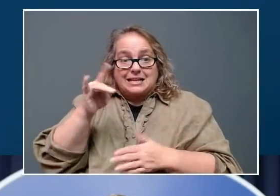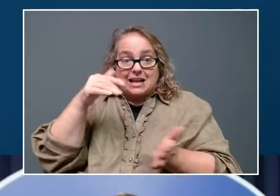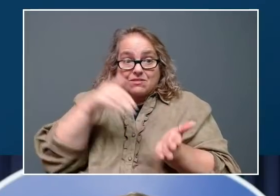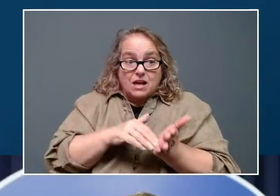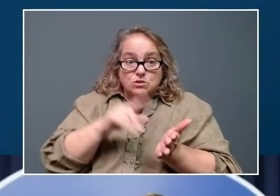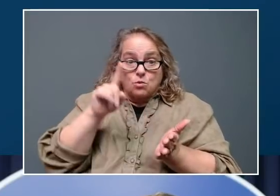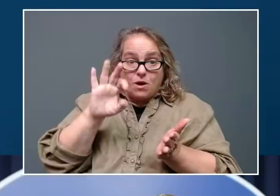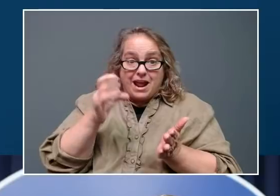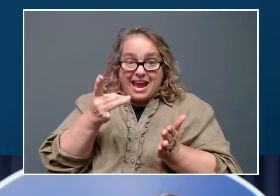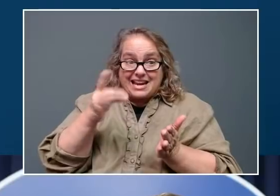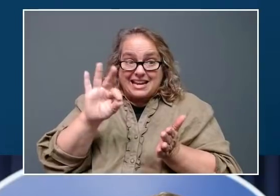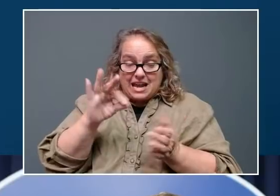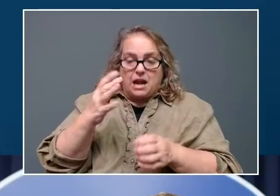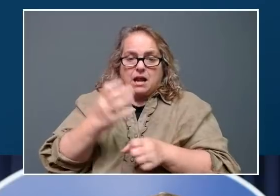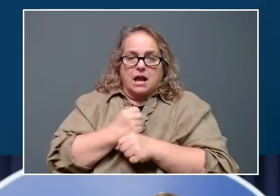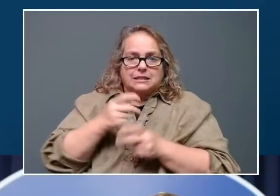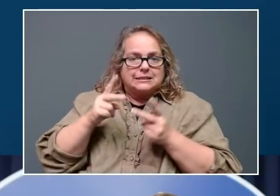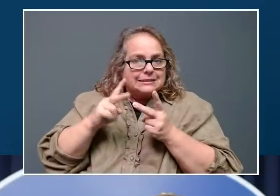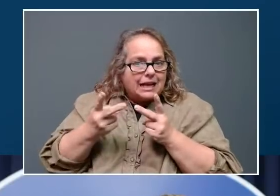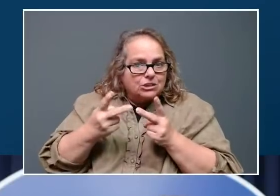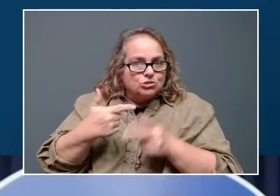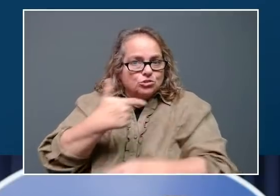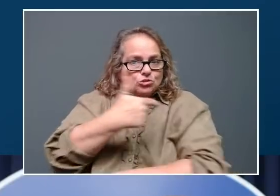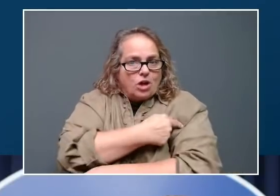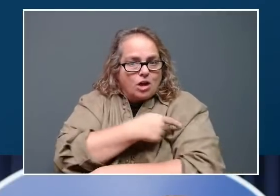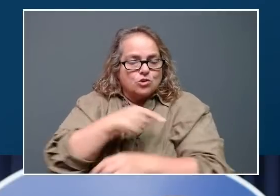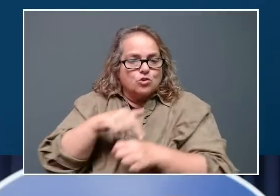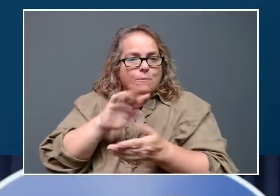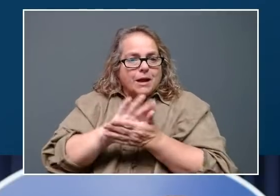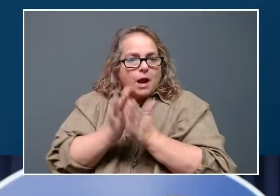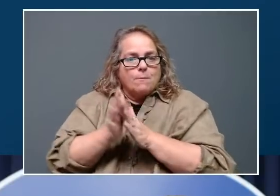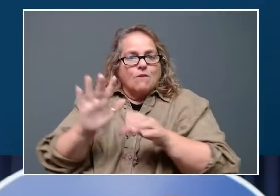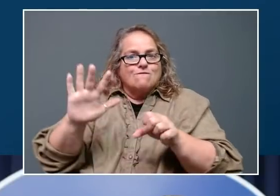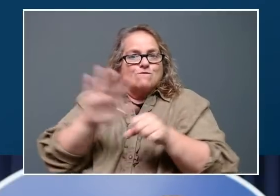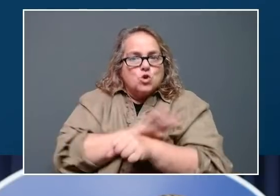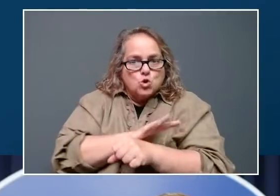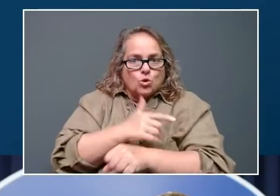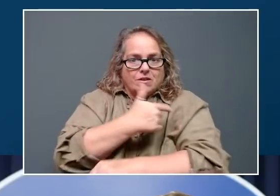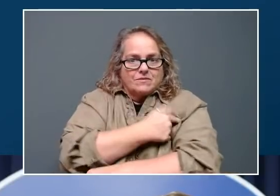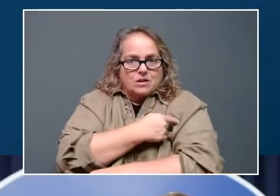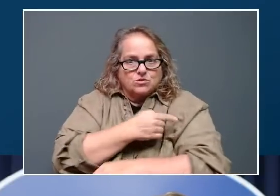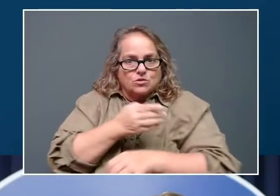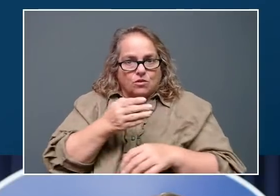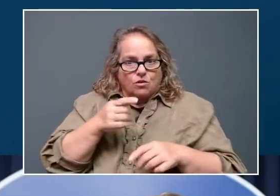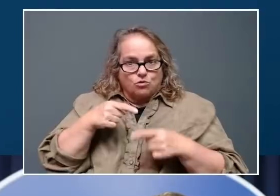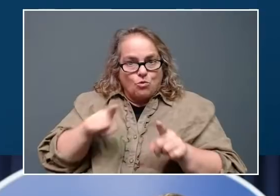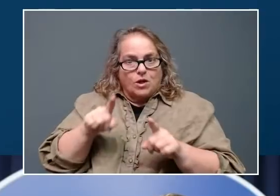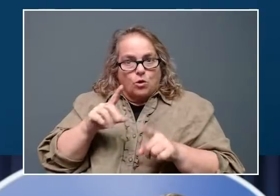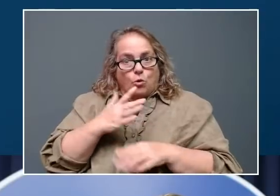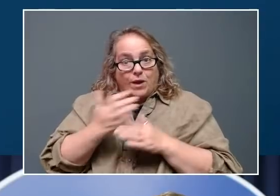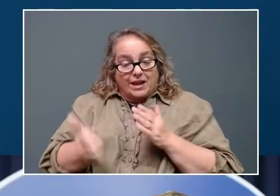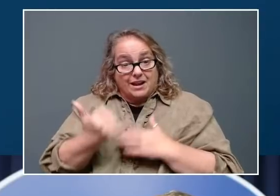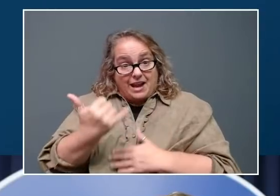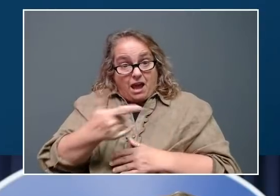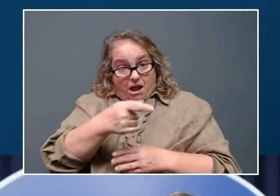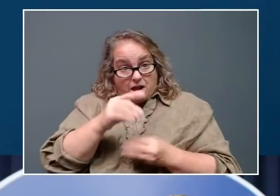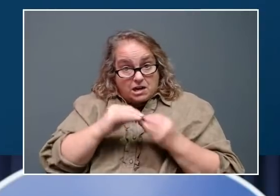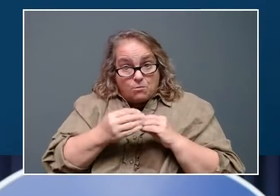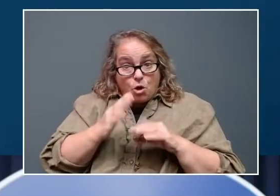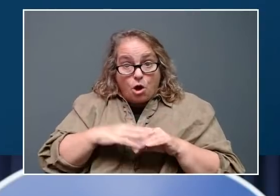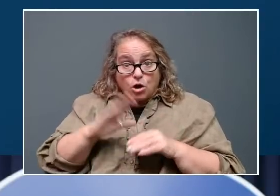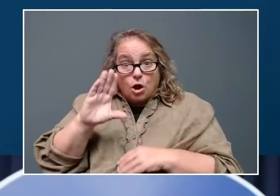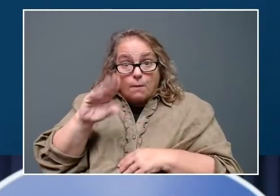18,189 got their second shot to become fully vaccinated over the weekend. And look at that number on boosters. It's picking